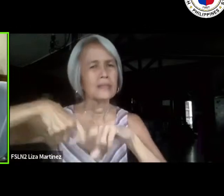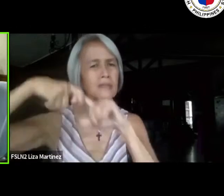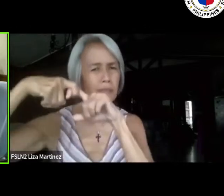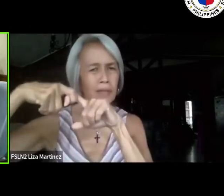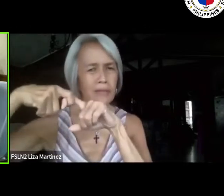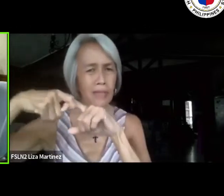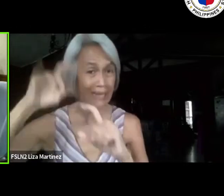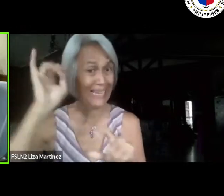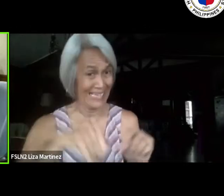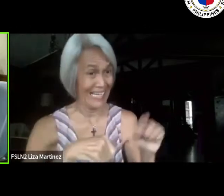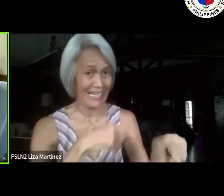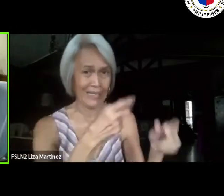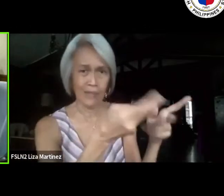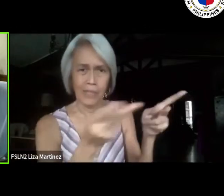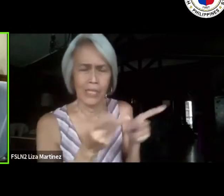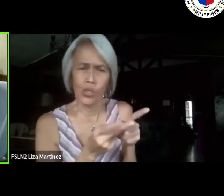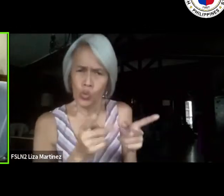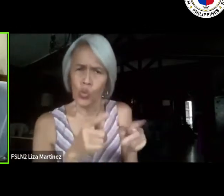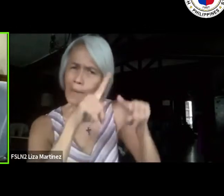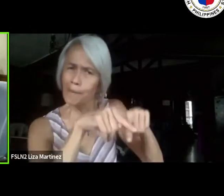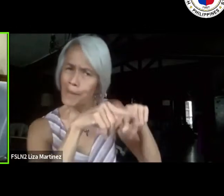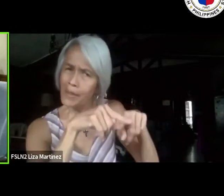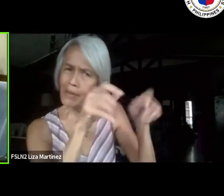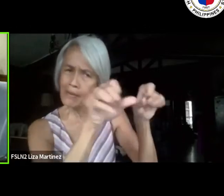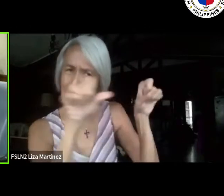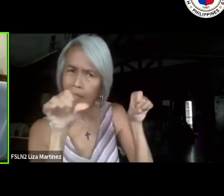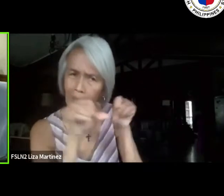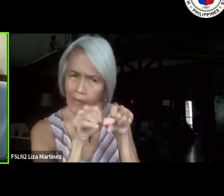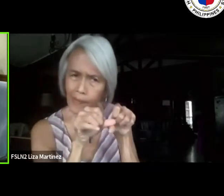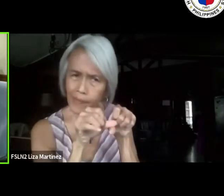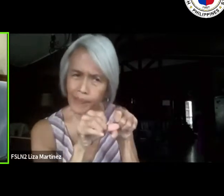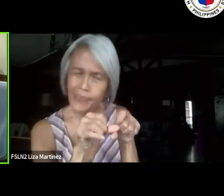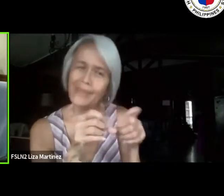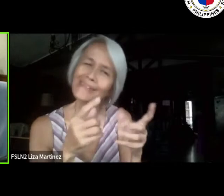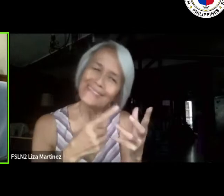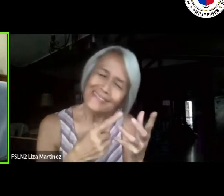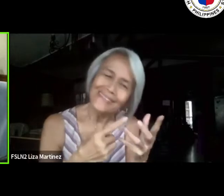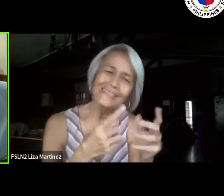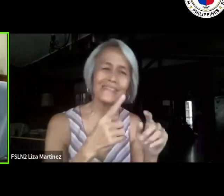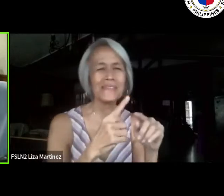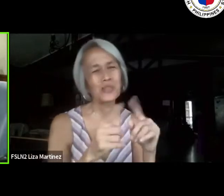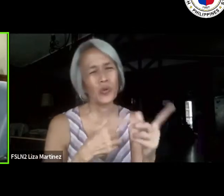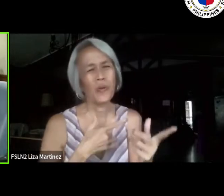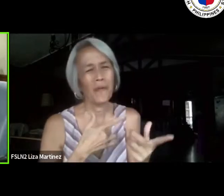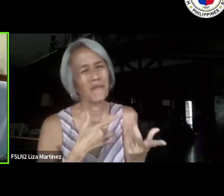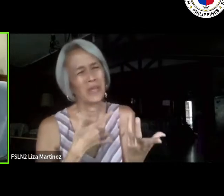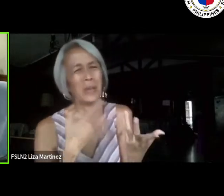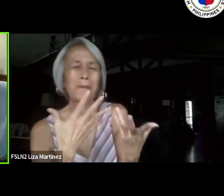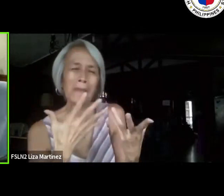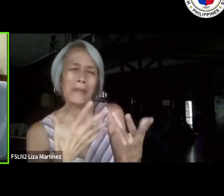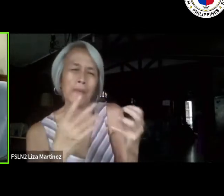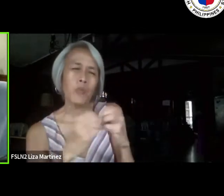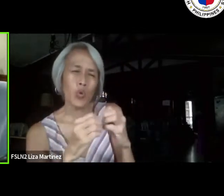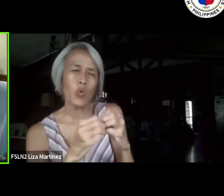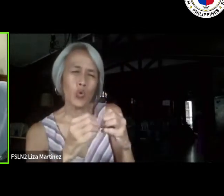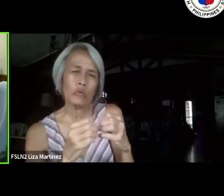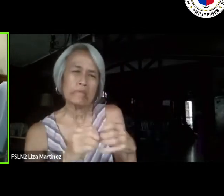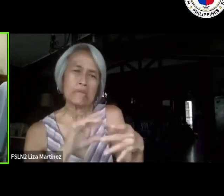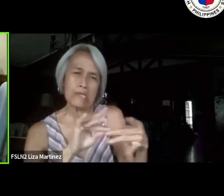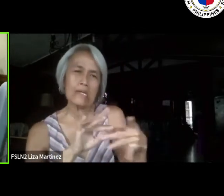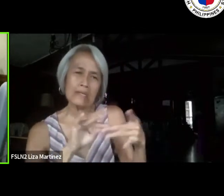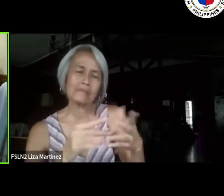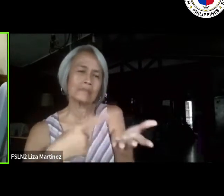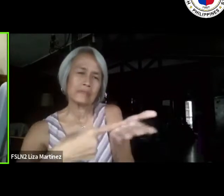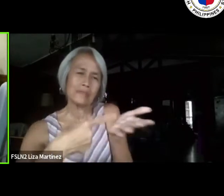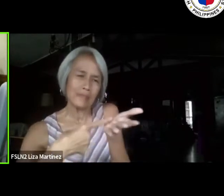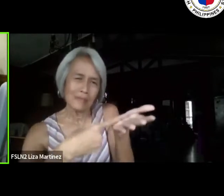suspend in those schools. Pero again, ano, mahabang usapin, hindi naman mahaba, may usapin pa po ito, hindi naman natin matatapos yan ngayon